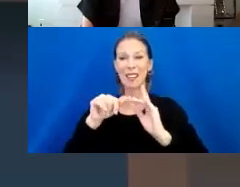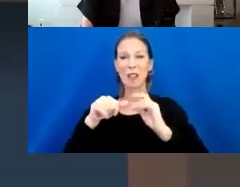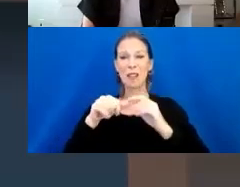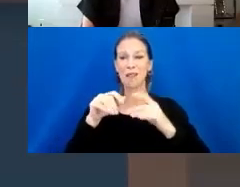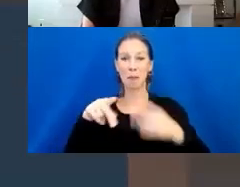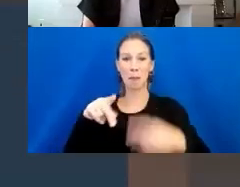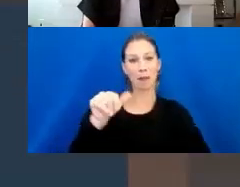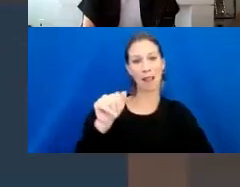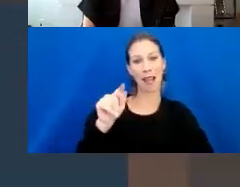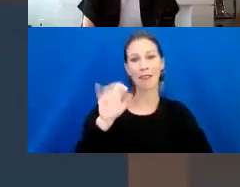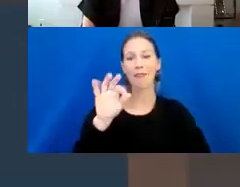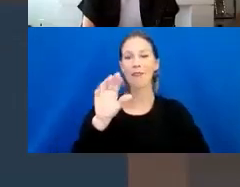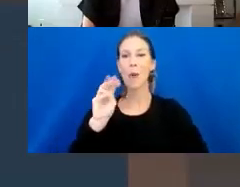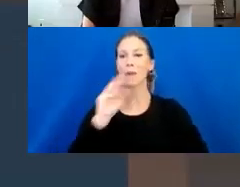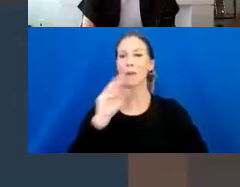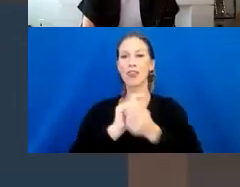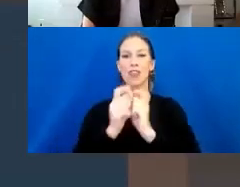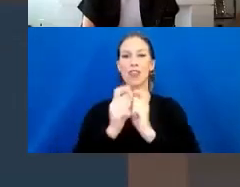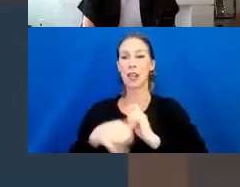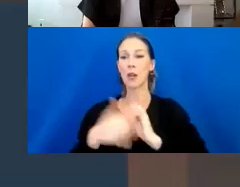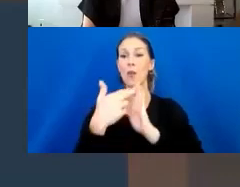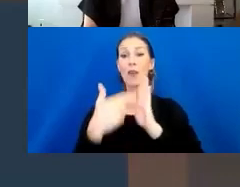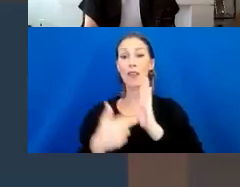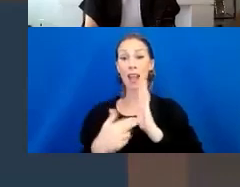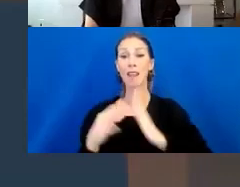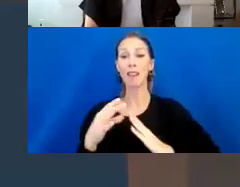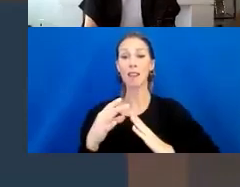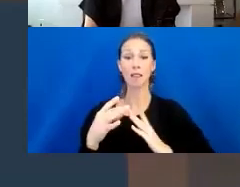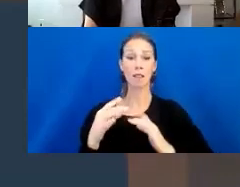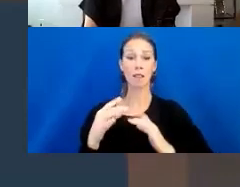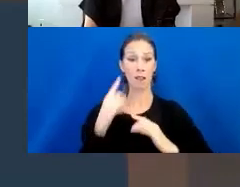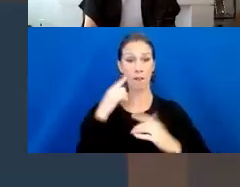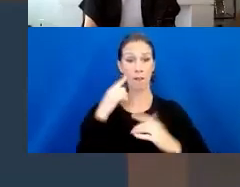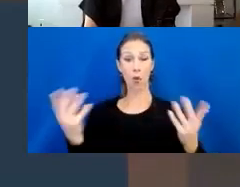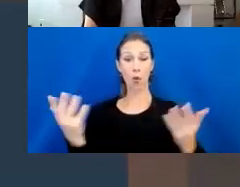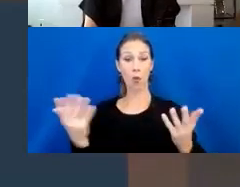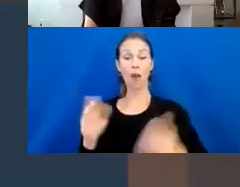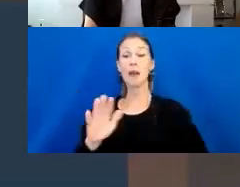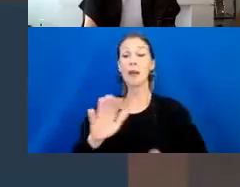There's guidance about for paper